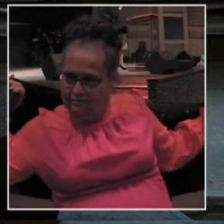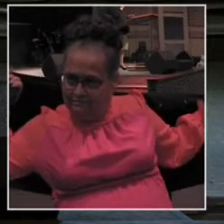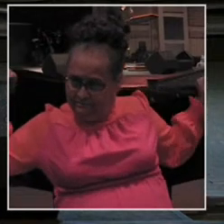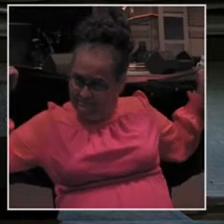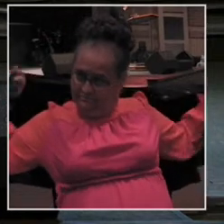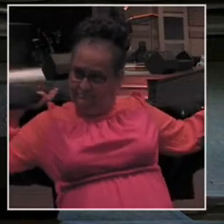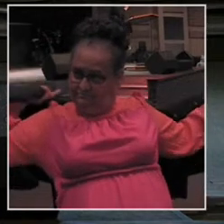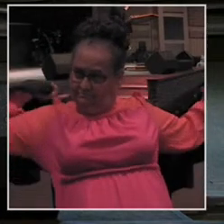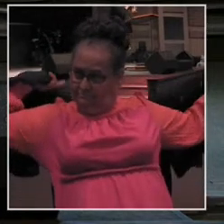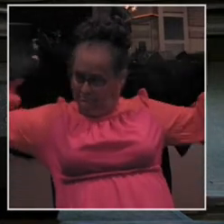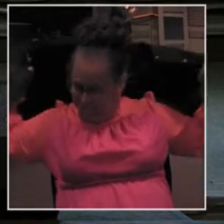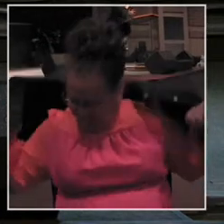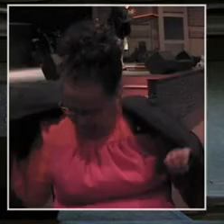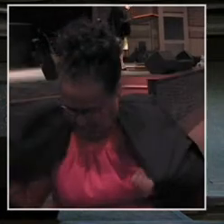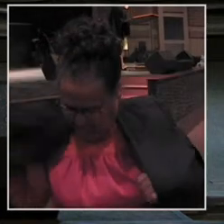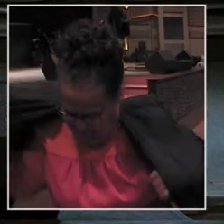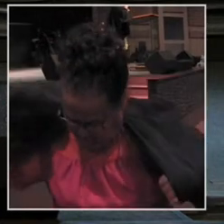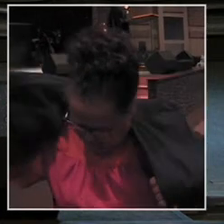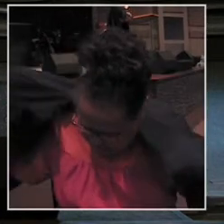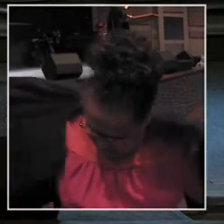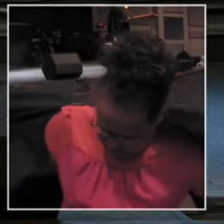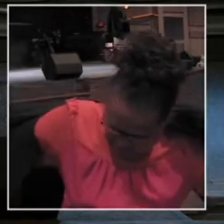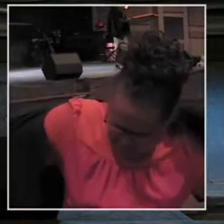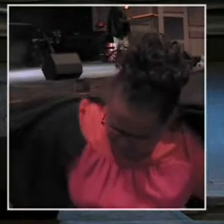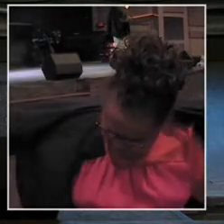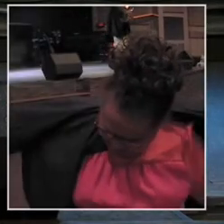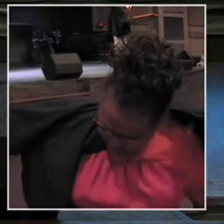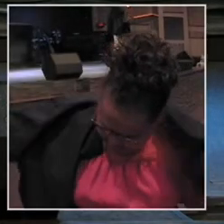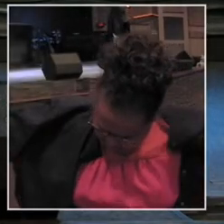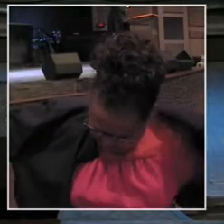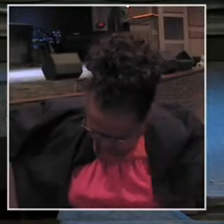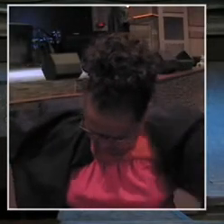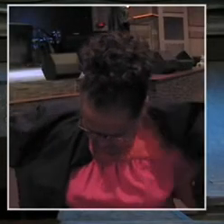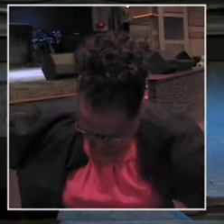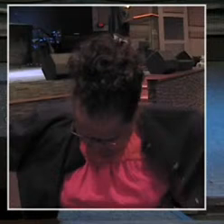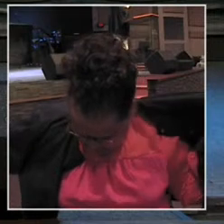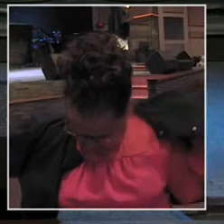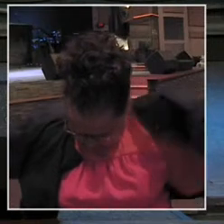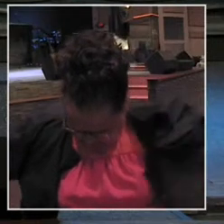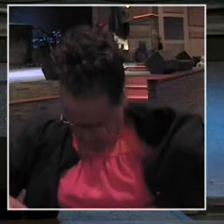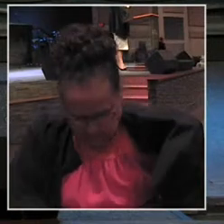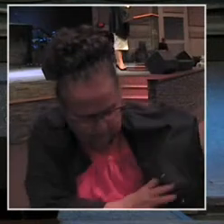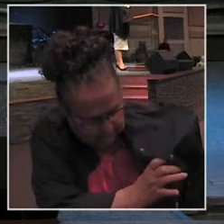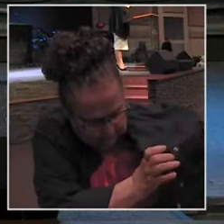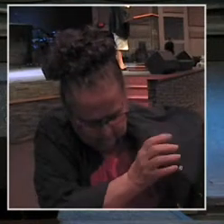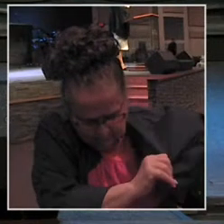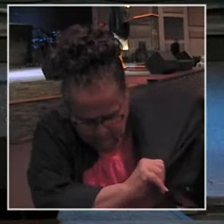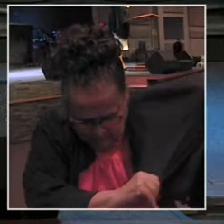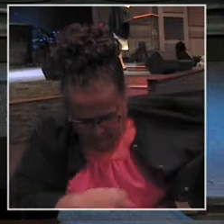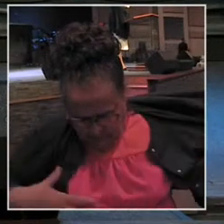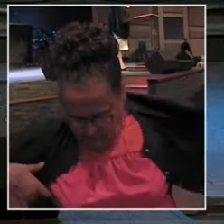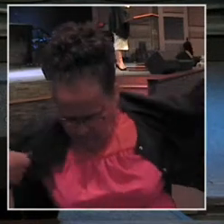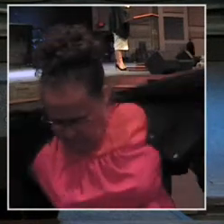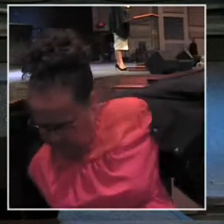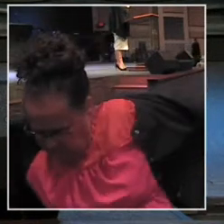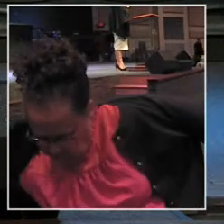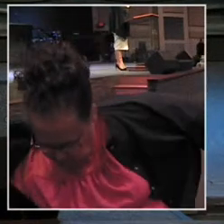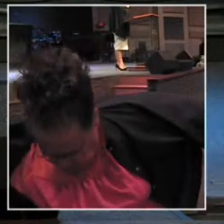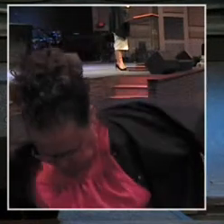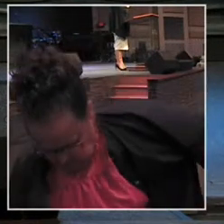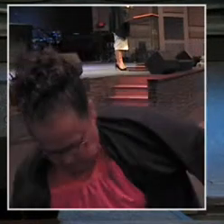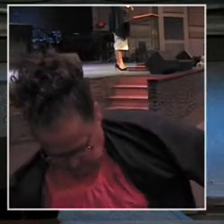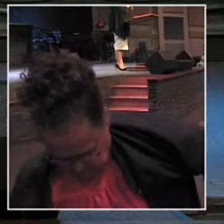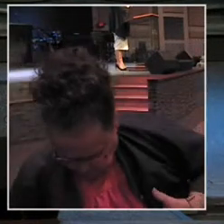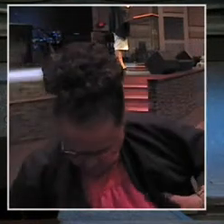thankful, I'll say this while you're getting your Bibles out and you're pulling that up, so thankful for our Bible quizzers. Sister Veronica said there's like